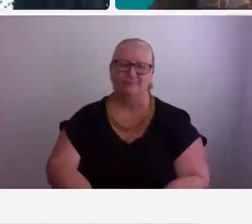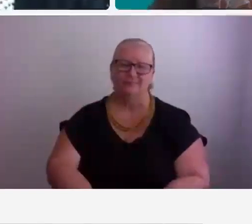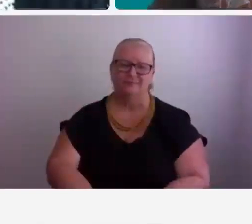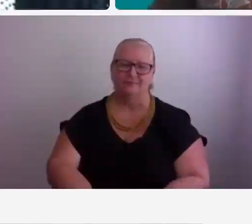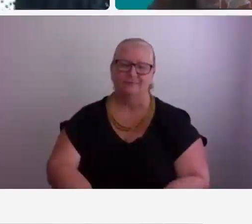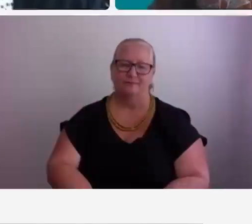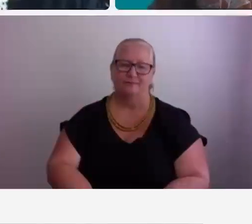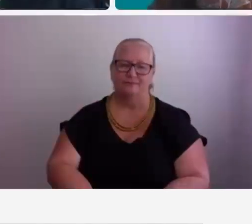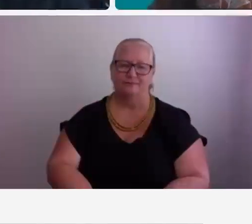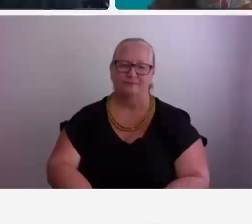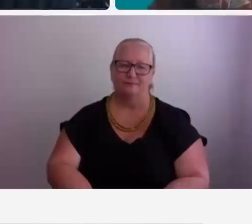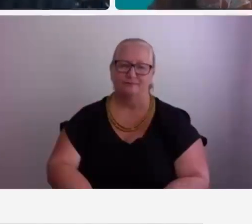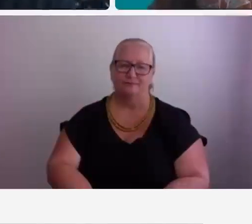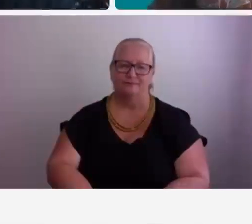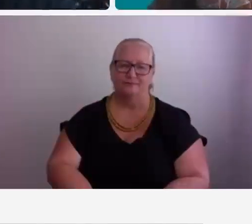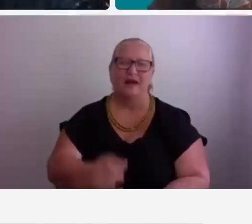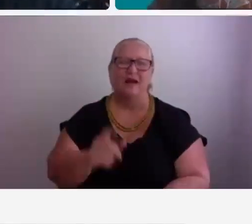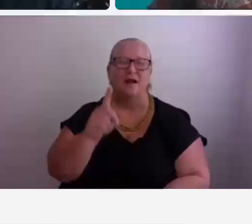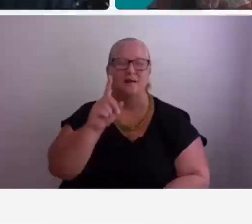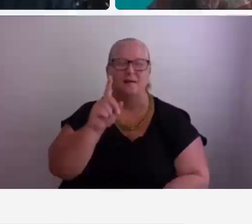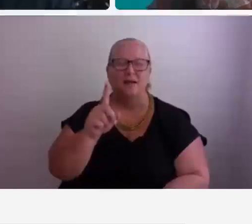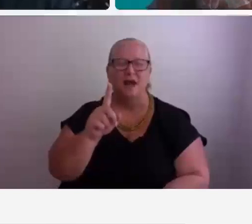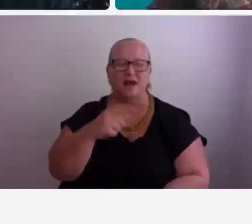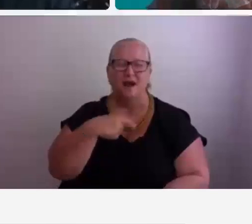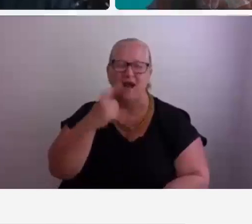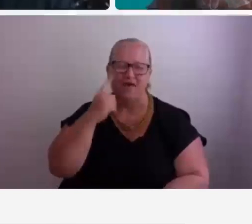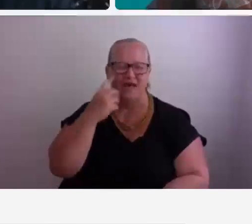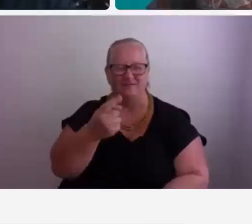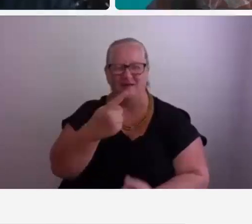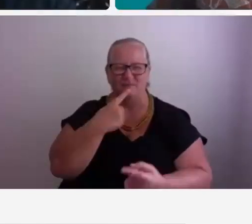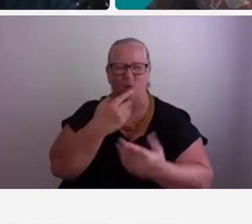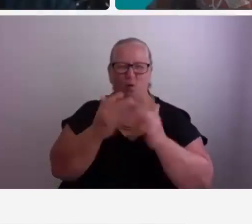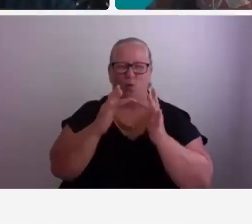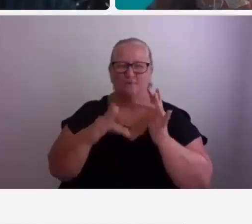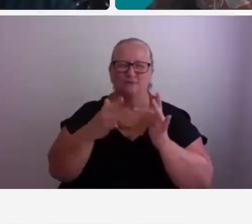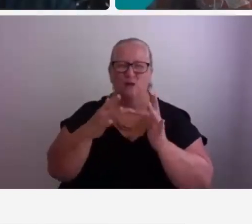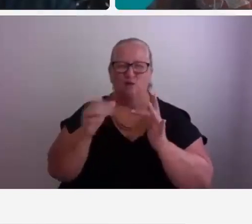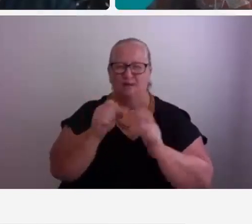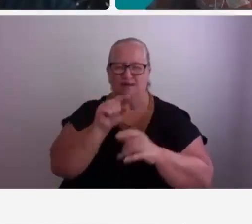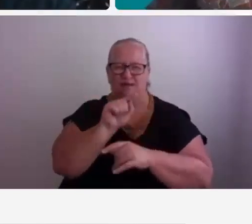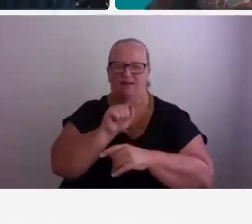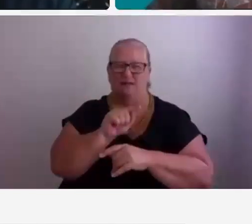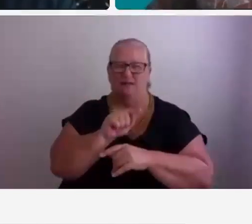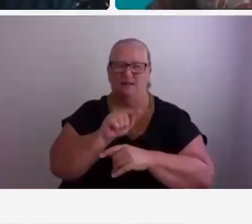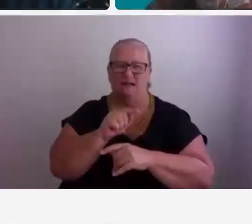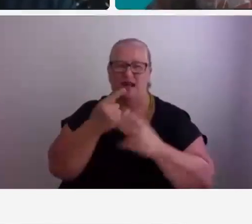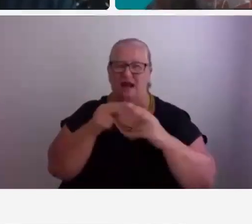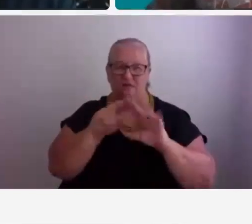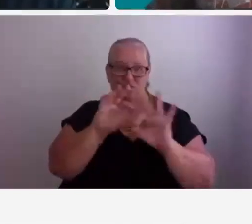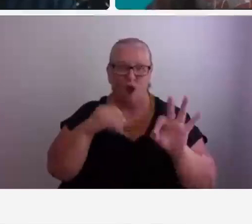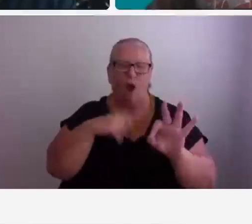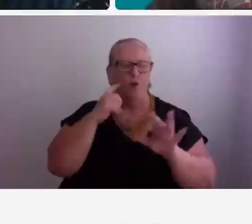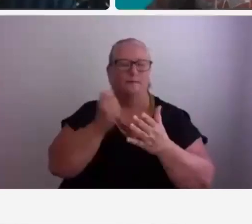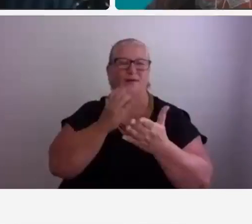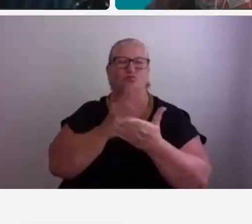Once again, I think that information is probably available on our website. But look, if it's not, that's something